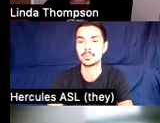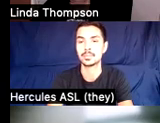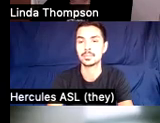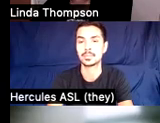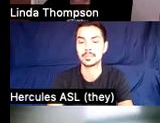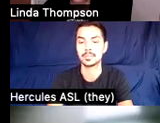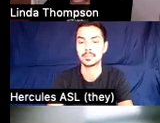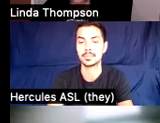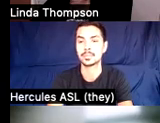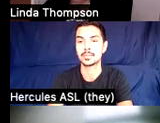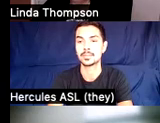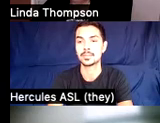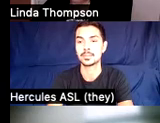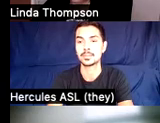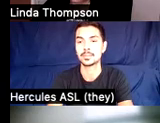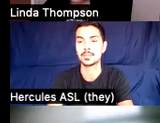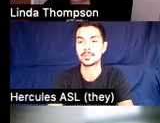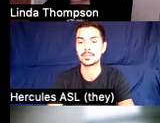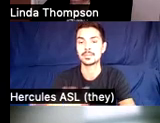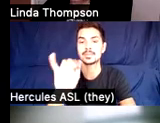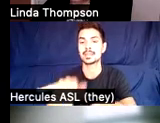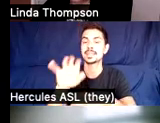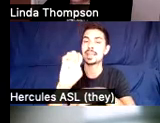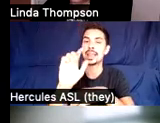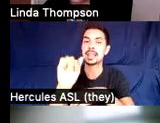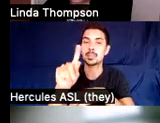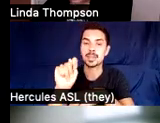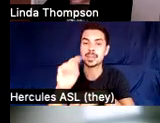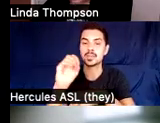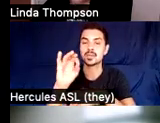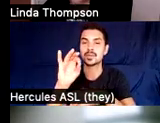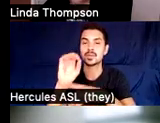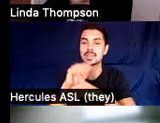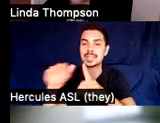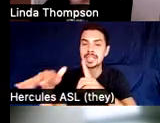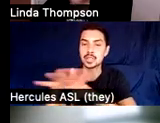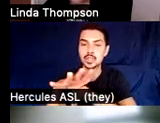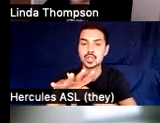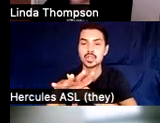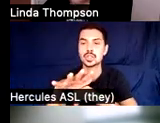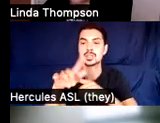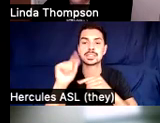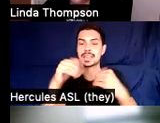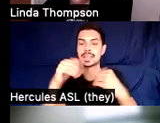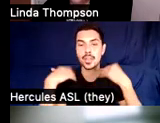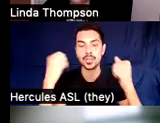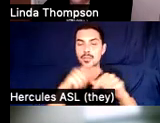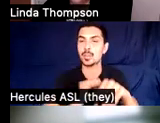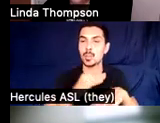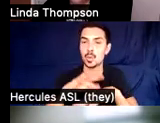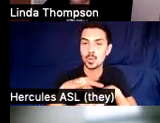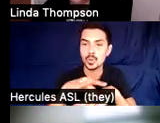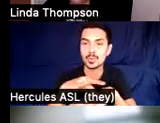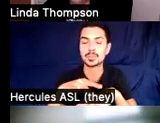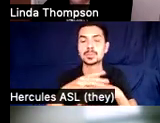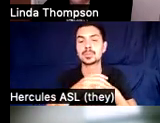of a tree, right? So it's an element from nature. Even a piece of Kleenex is an element from our earth, right? So